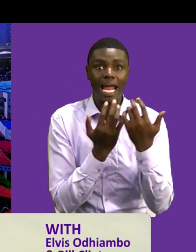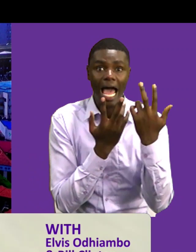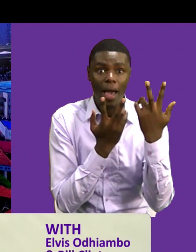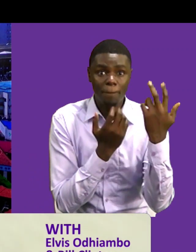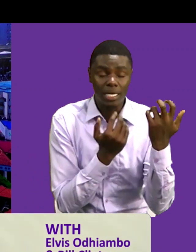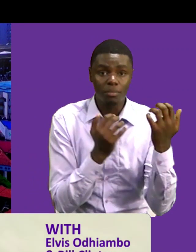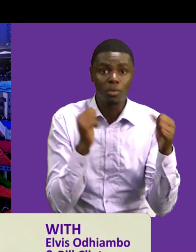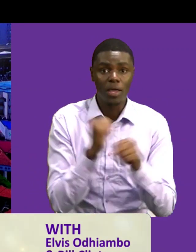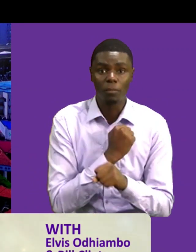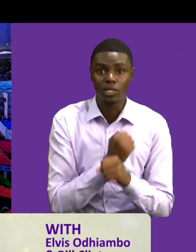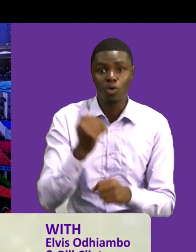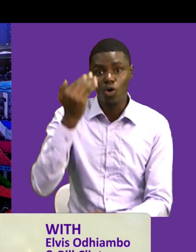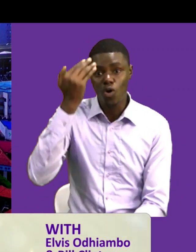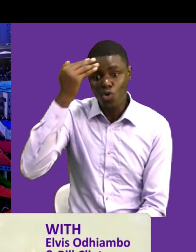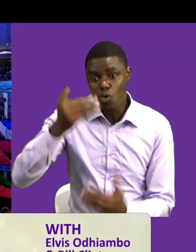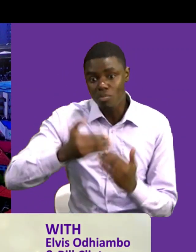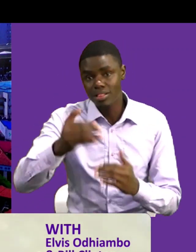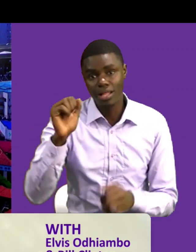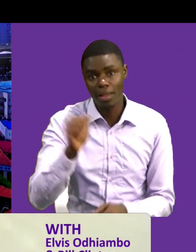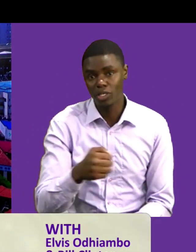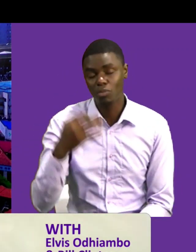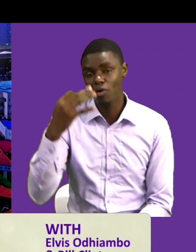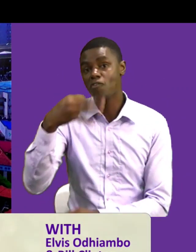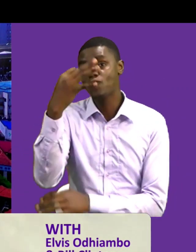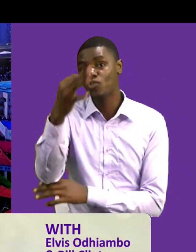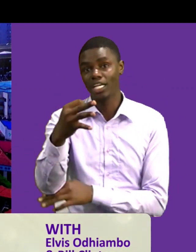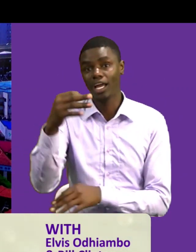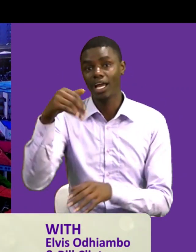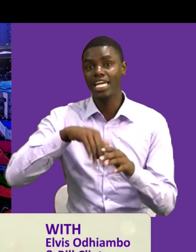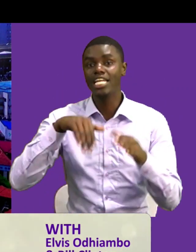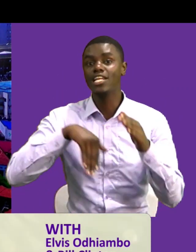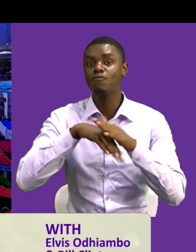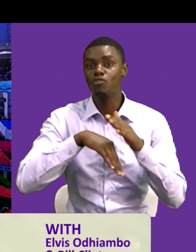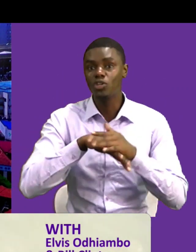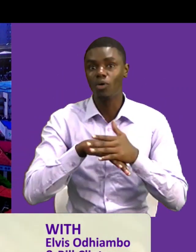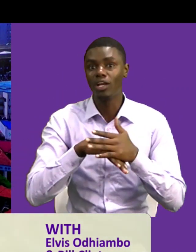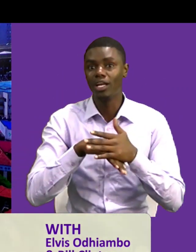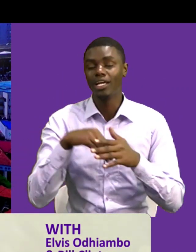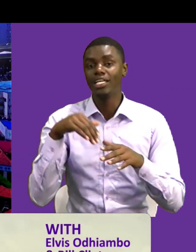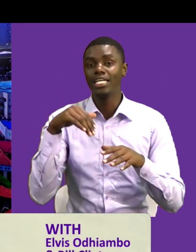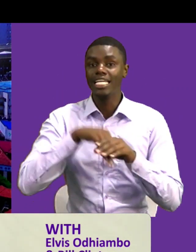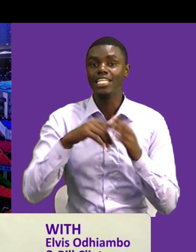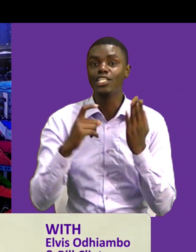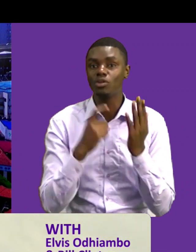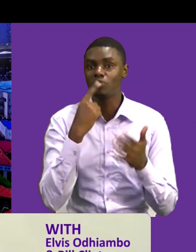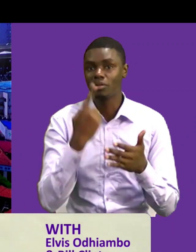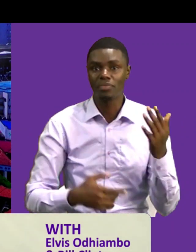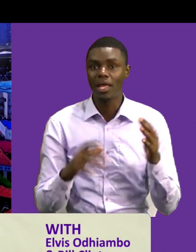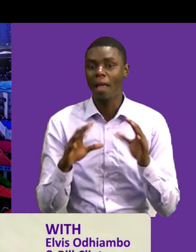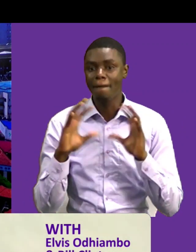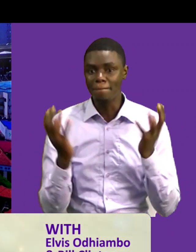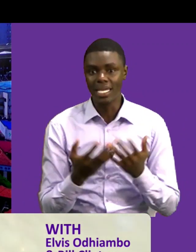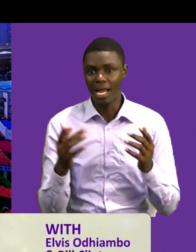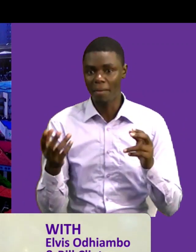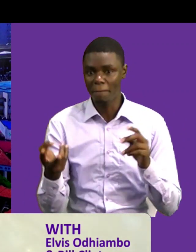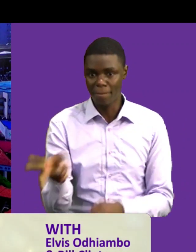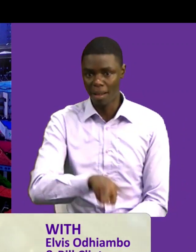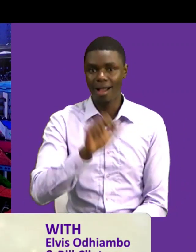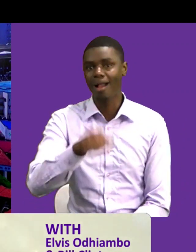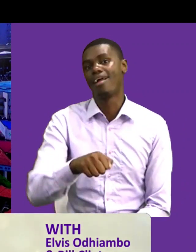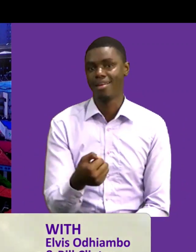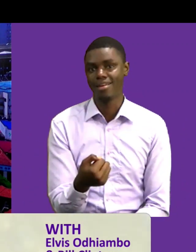unpredictable, it's unknown, it's the future in football. In Kiswahili we say mpira udunda.